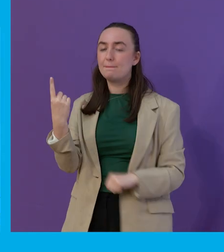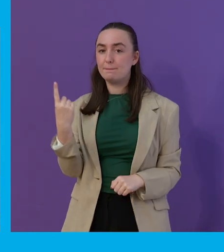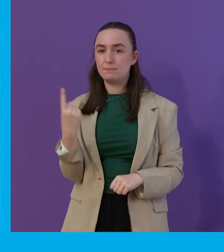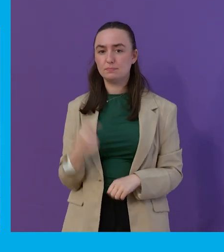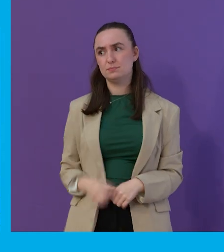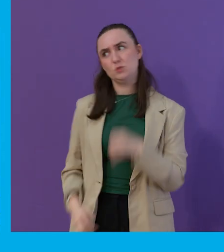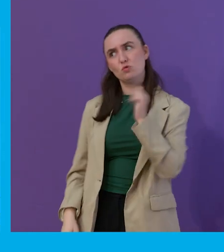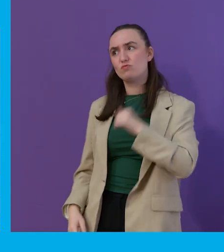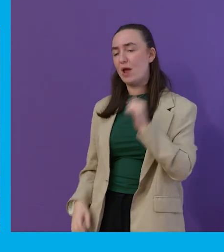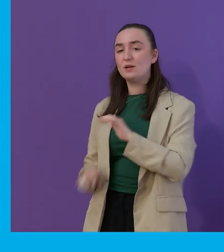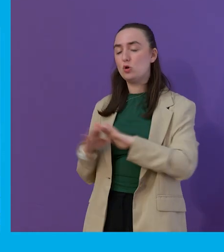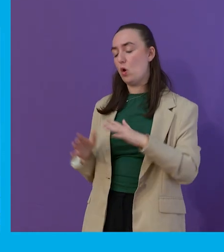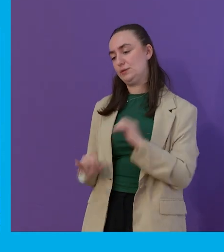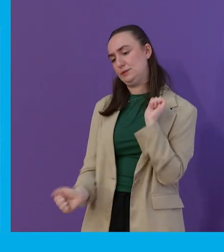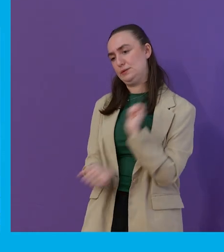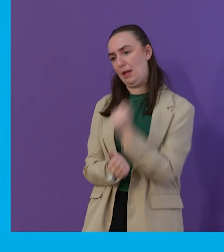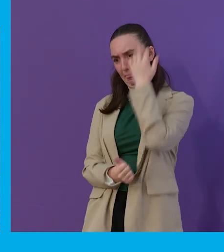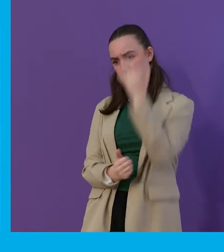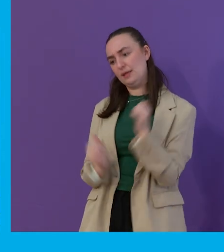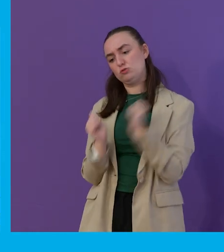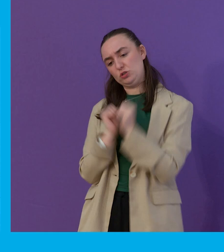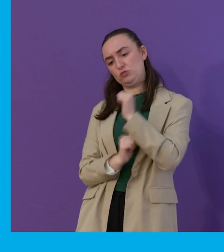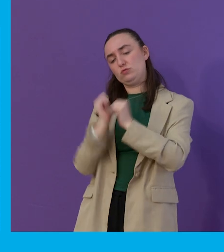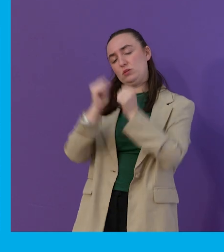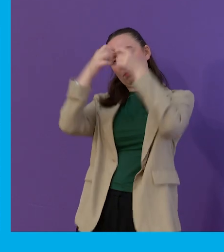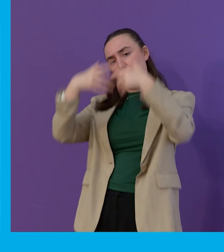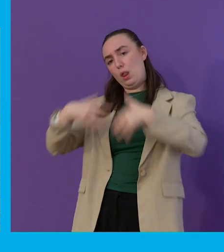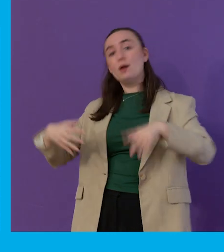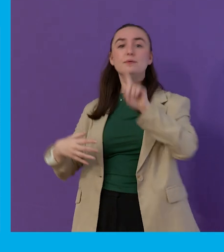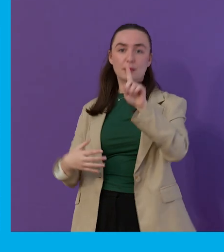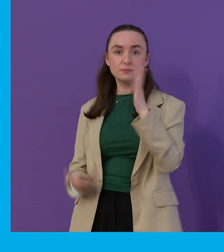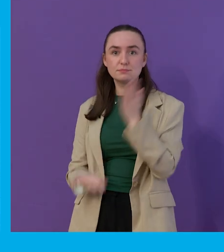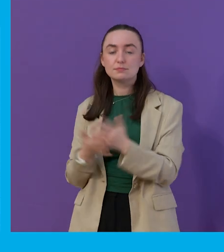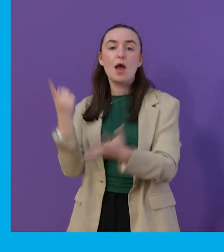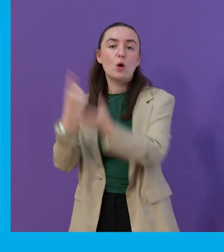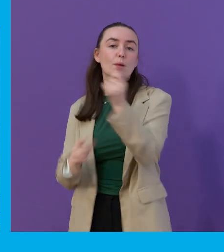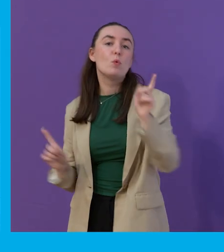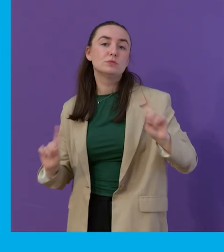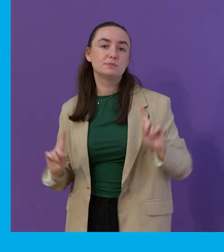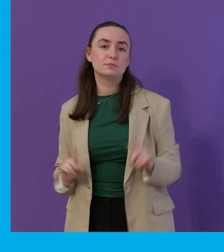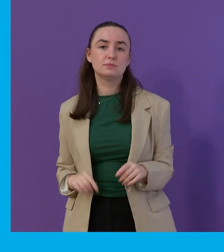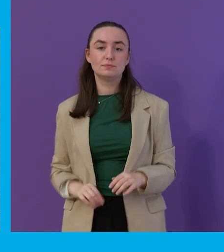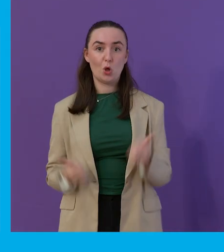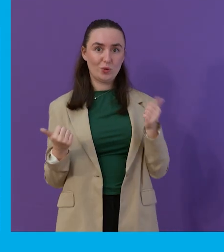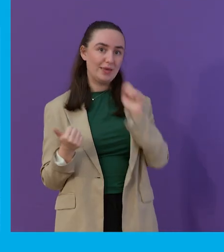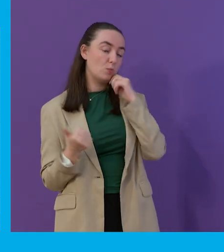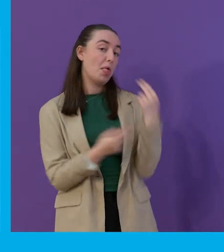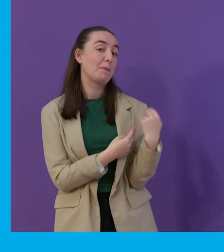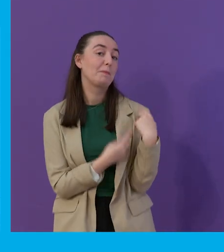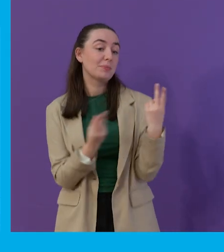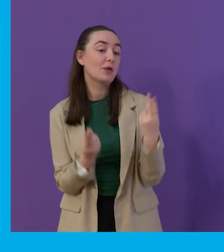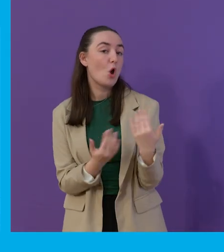stuck in the structure. It's actually what we're trying to do and how do we get there. I'm actually going to go to questions in the audience now because we're moved on with